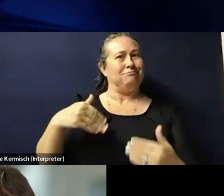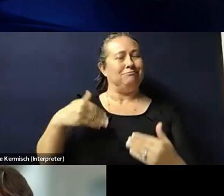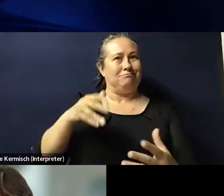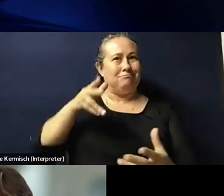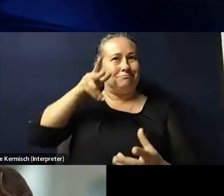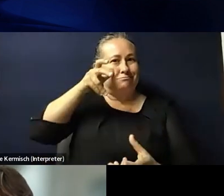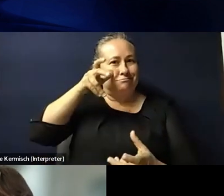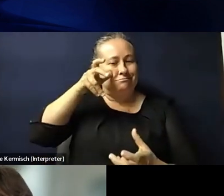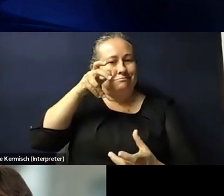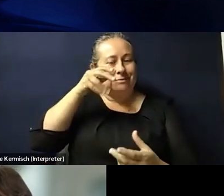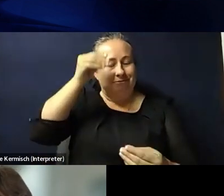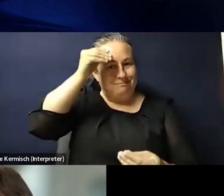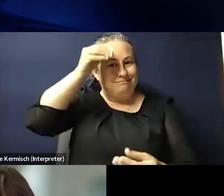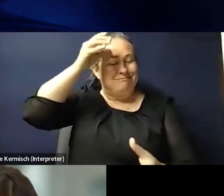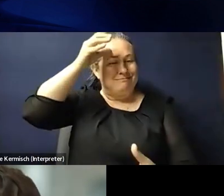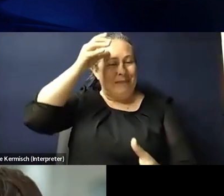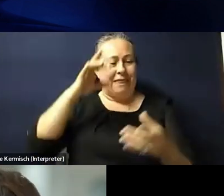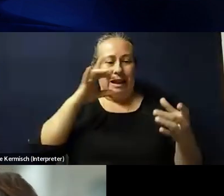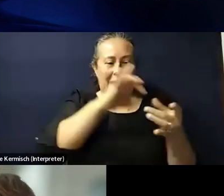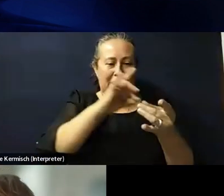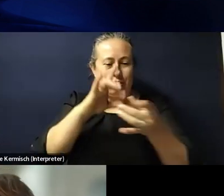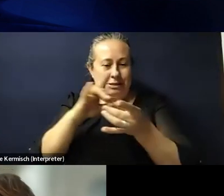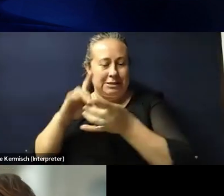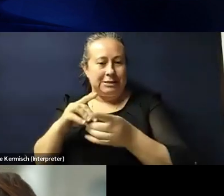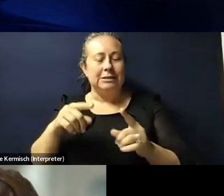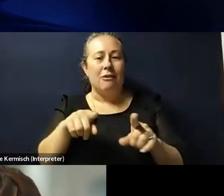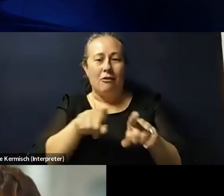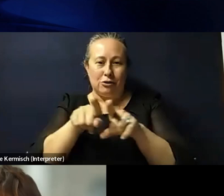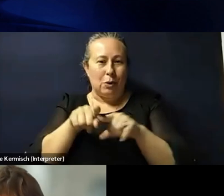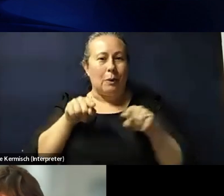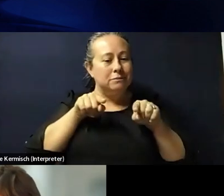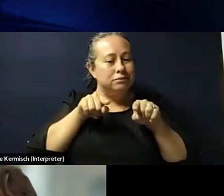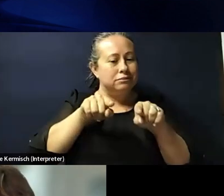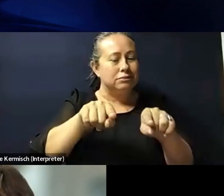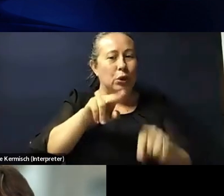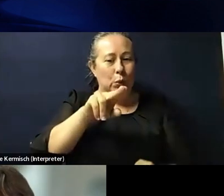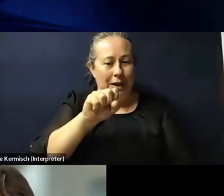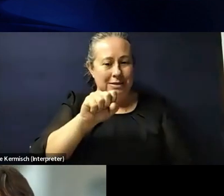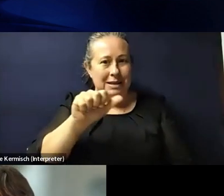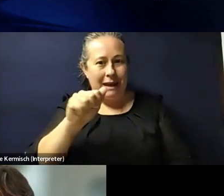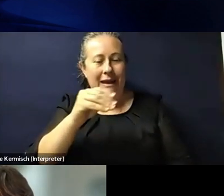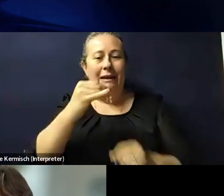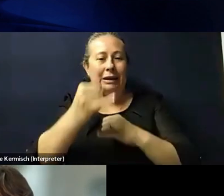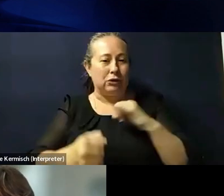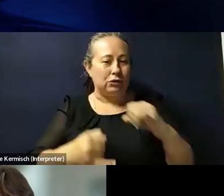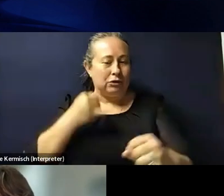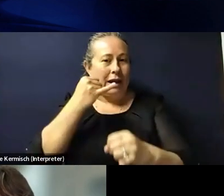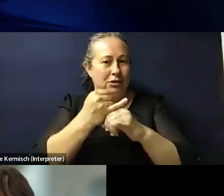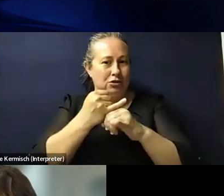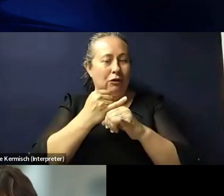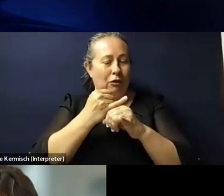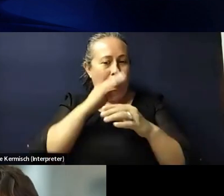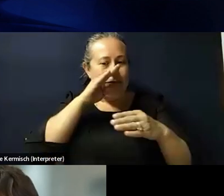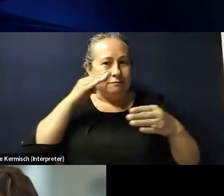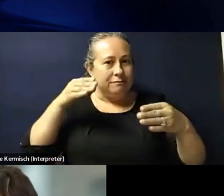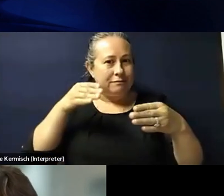the connections with and kind of parallels to the United States, and also the international